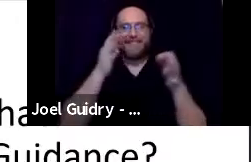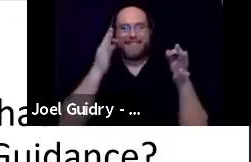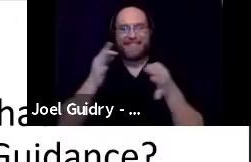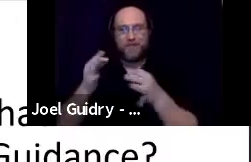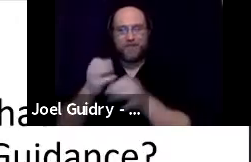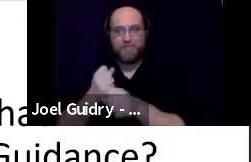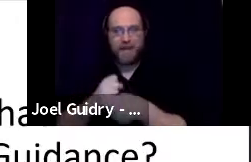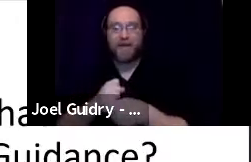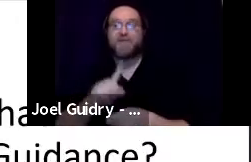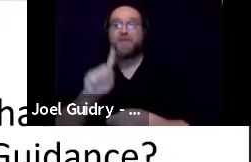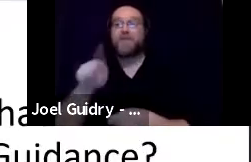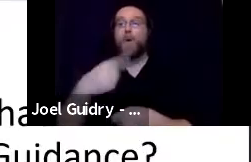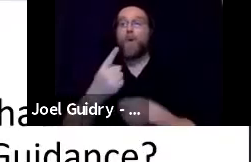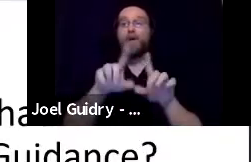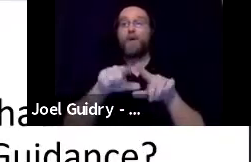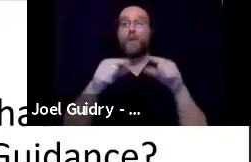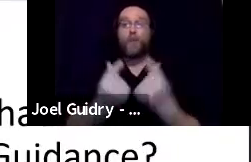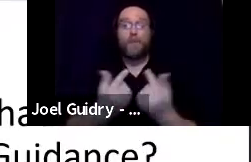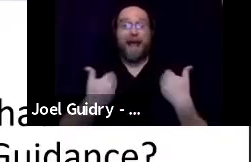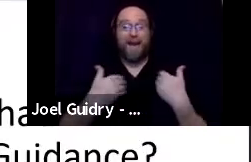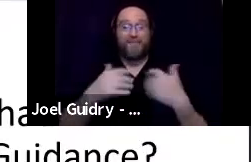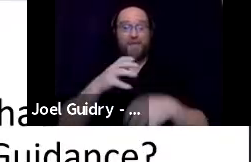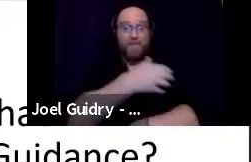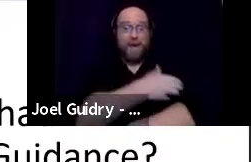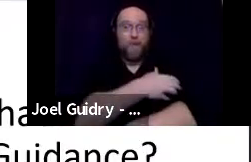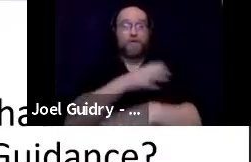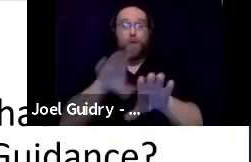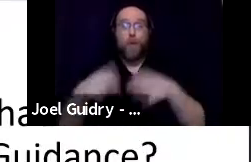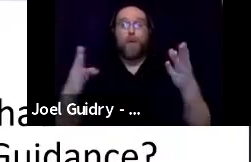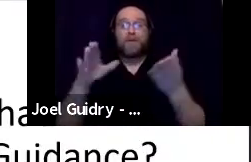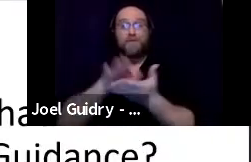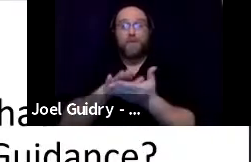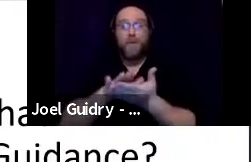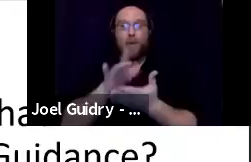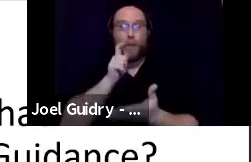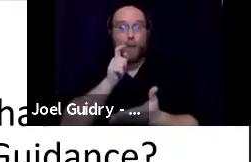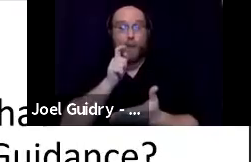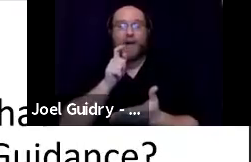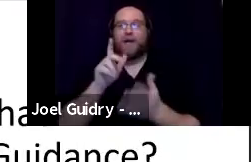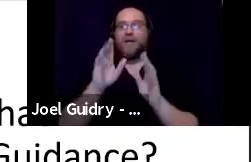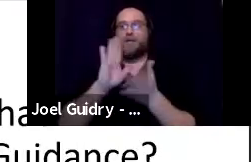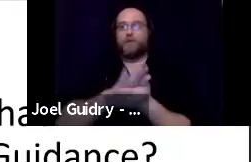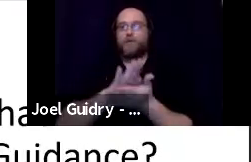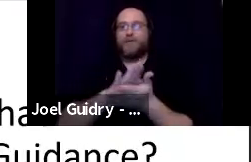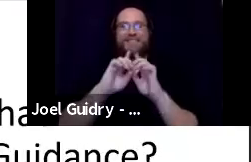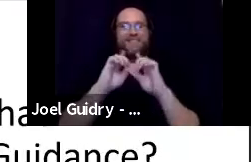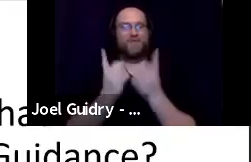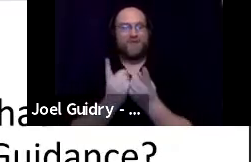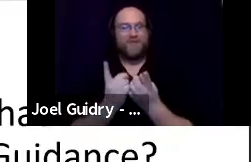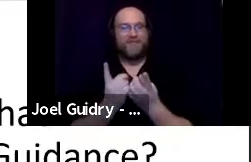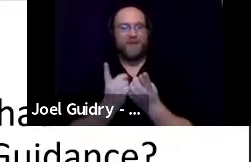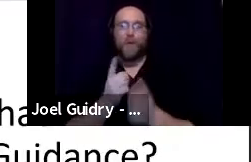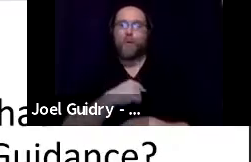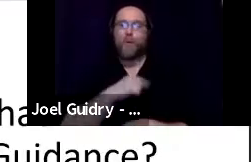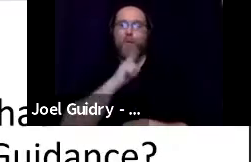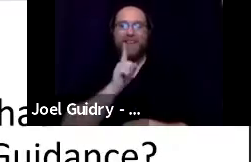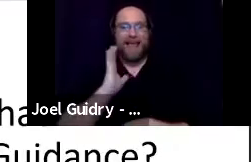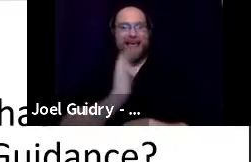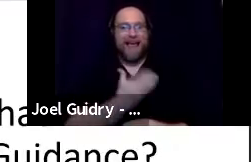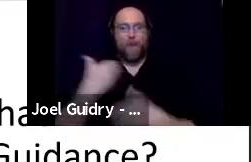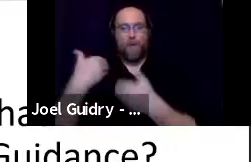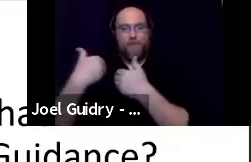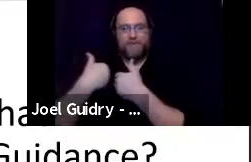to open schools is school districts. And so it's up to us to make sure that school districts